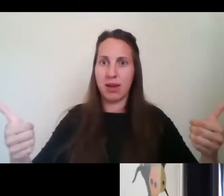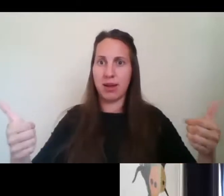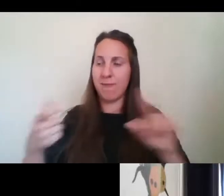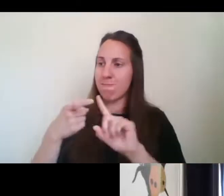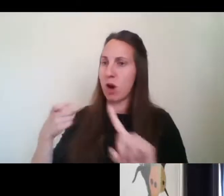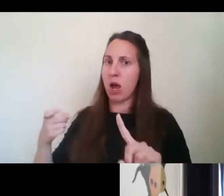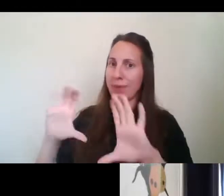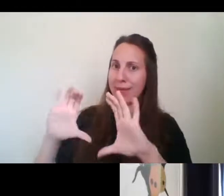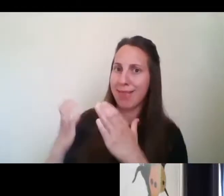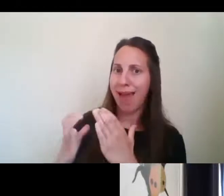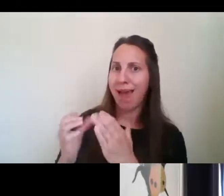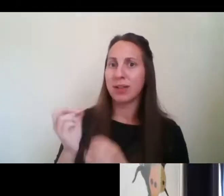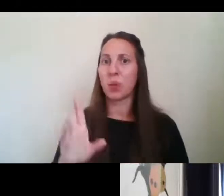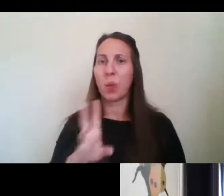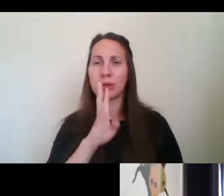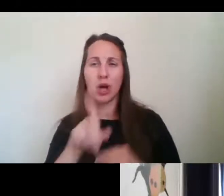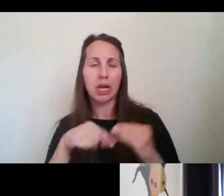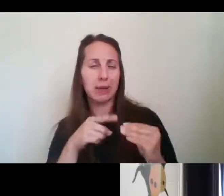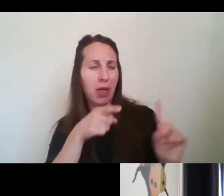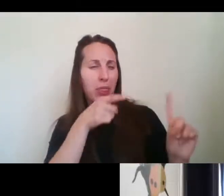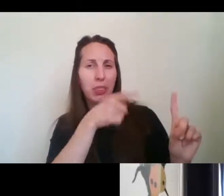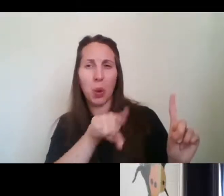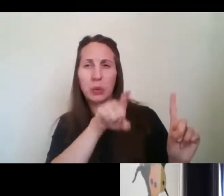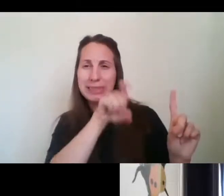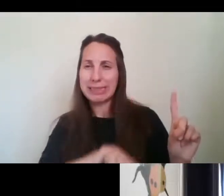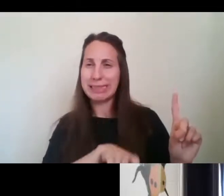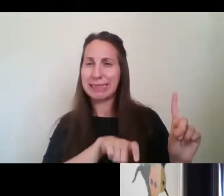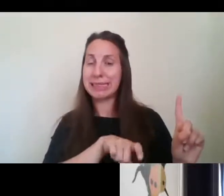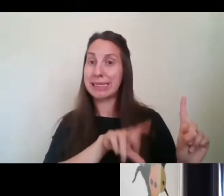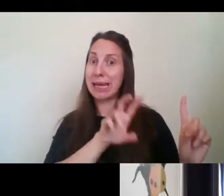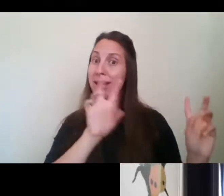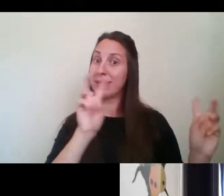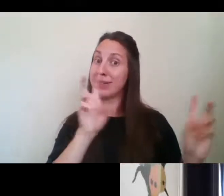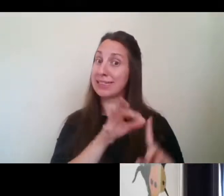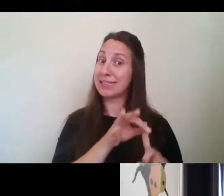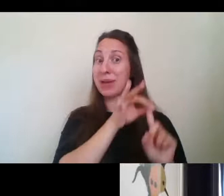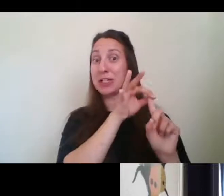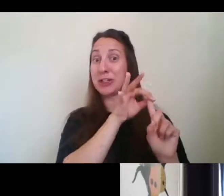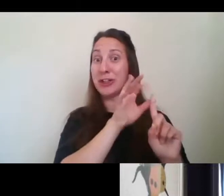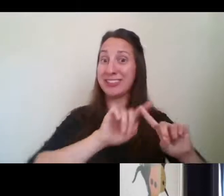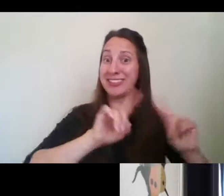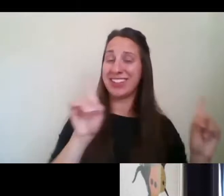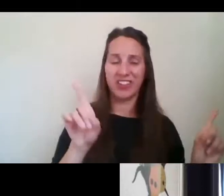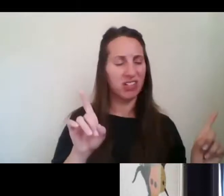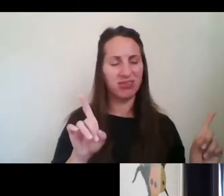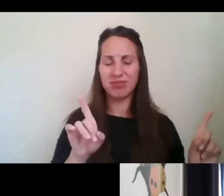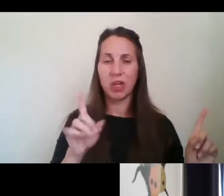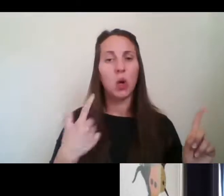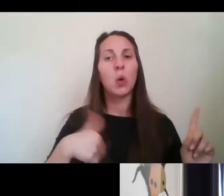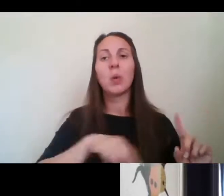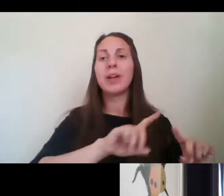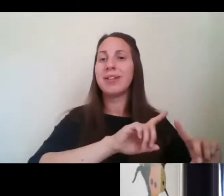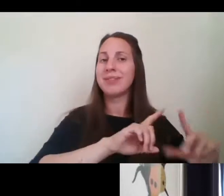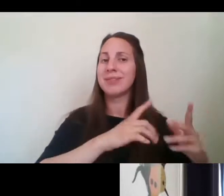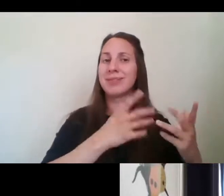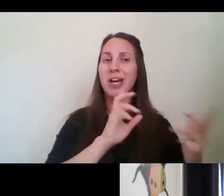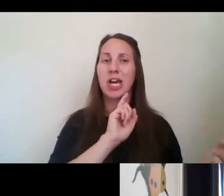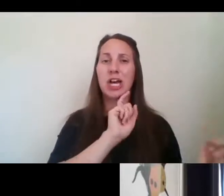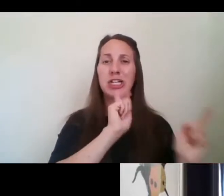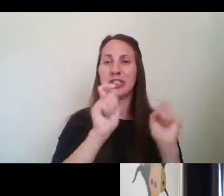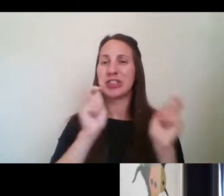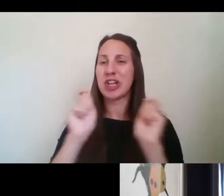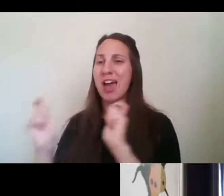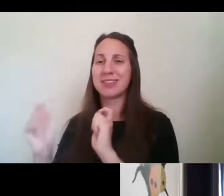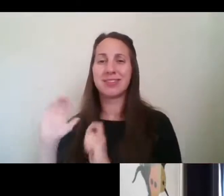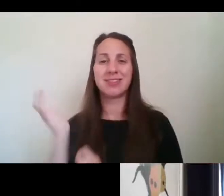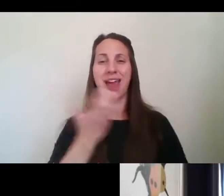or different. We make a lot of adjustments in the way we teach children based on how those children learn, and we don't really think